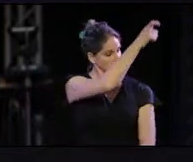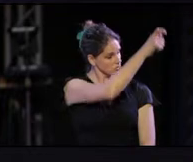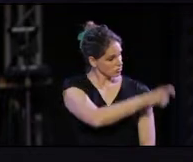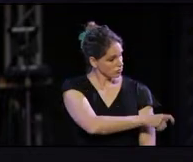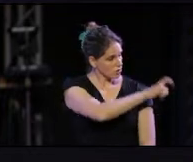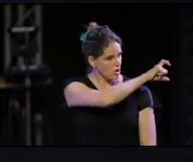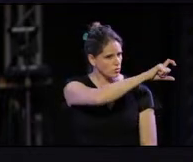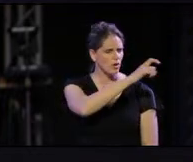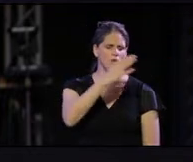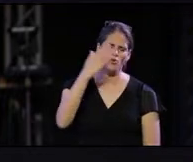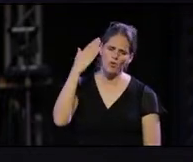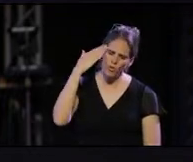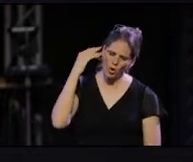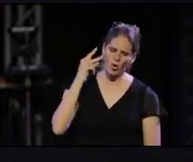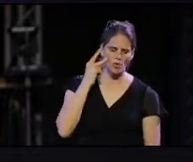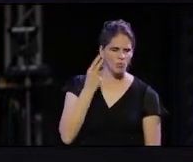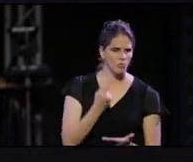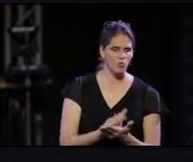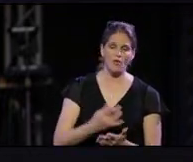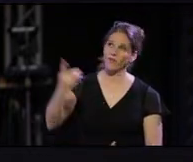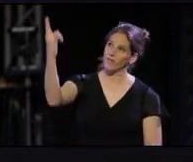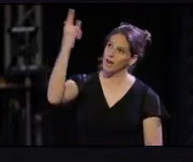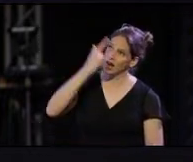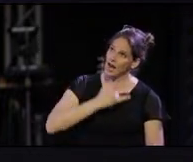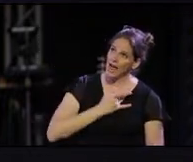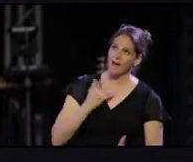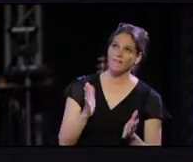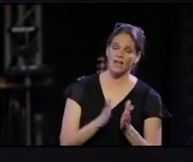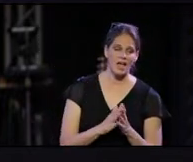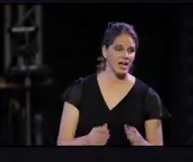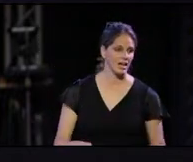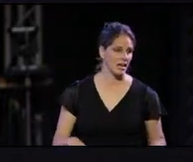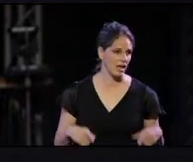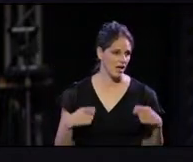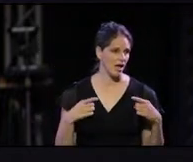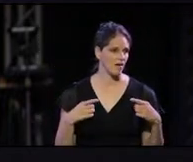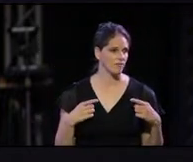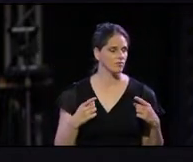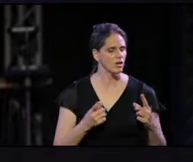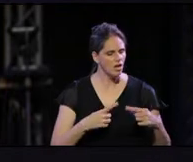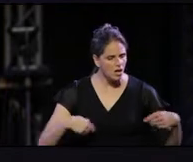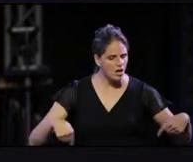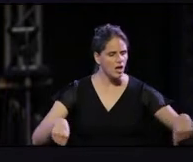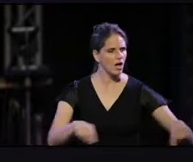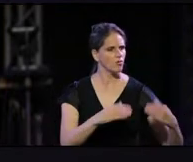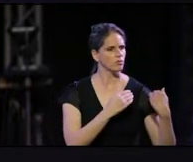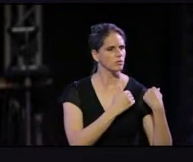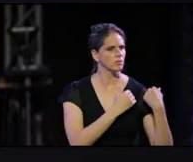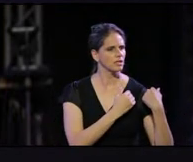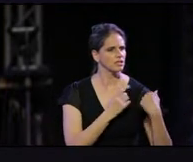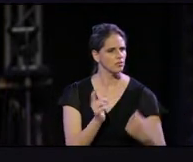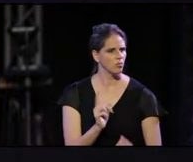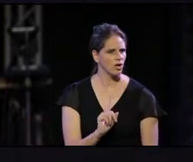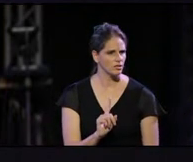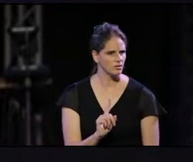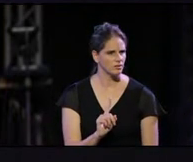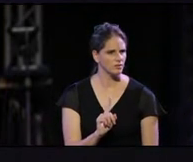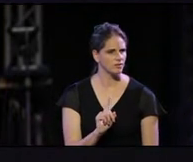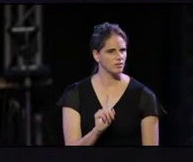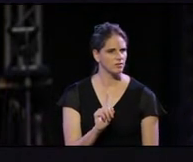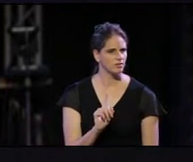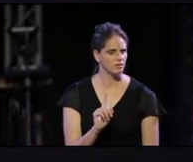know that we have proof of both love and life, here is our job: to